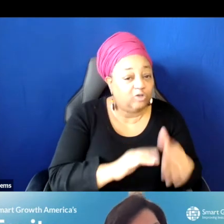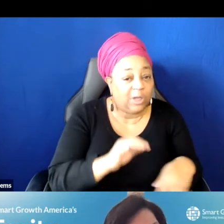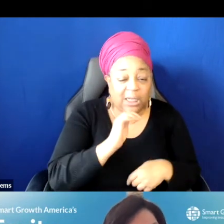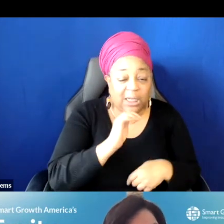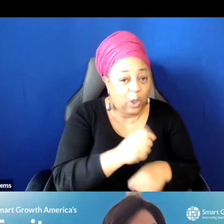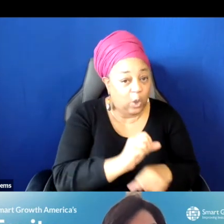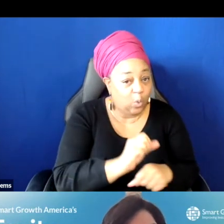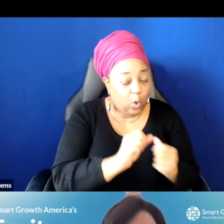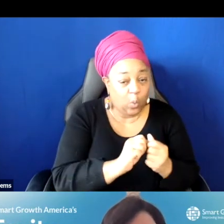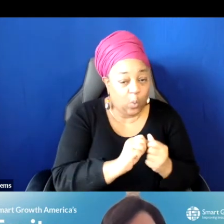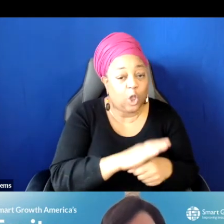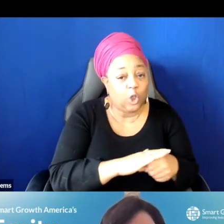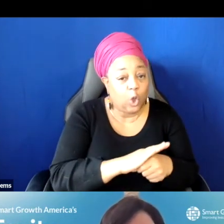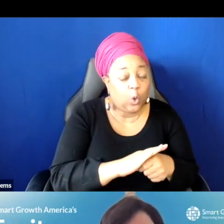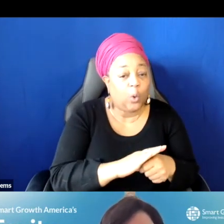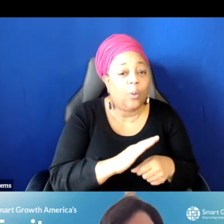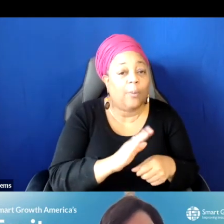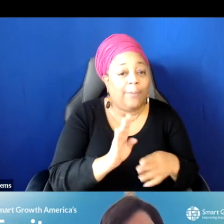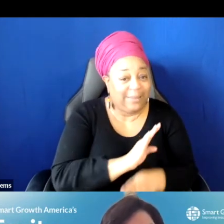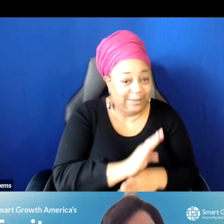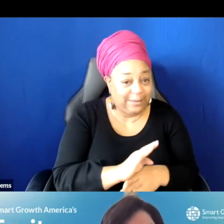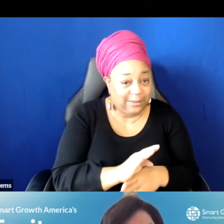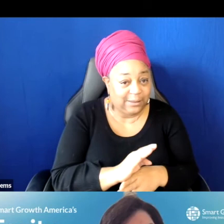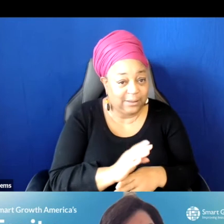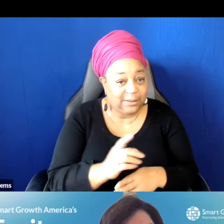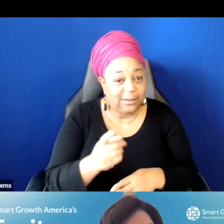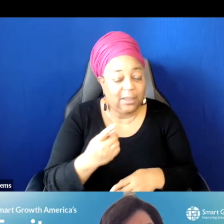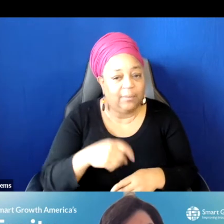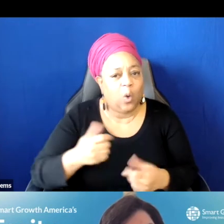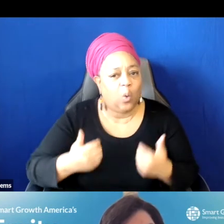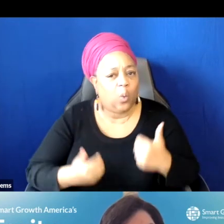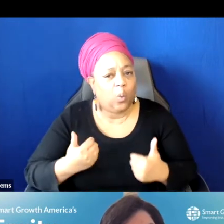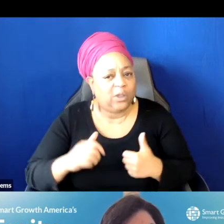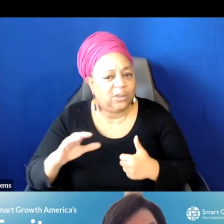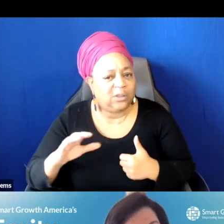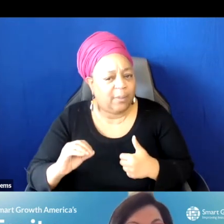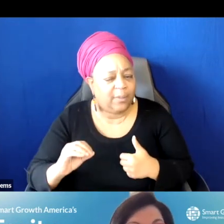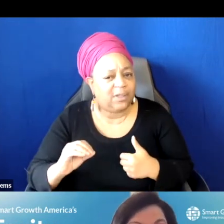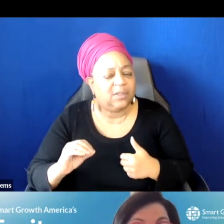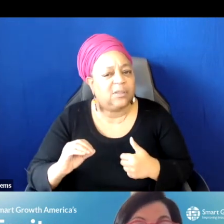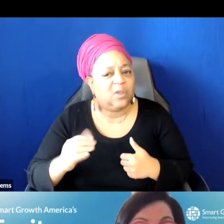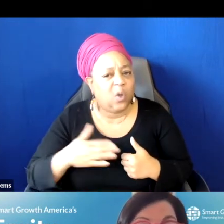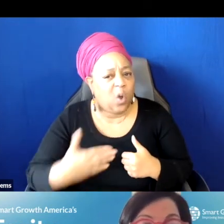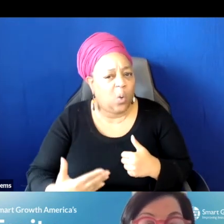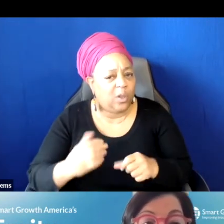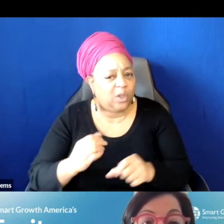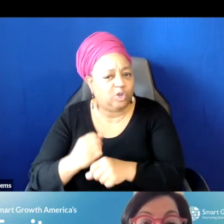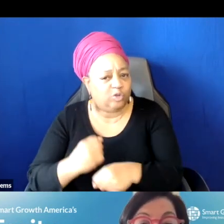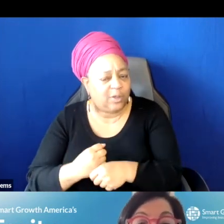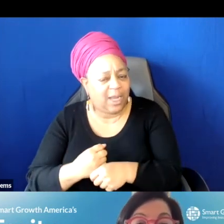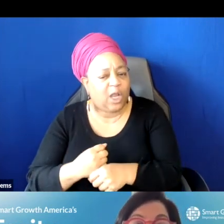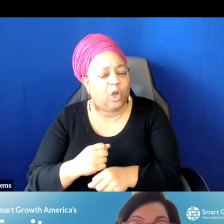businesses, our local and hyper-local businesses, but which are the ones that are willing to create workforce development pathways,